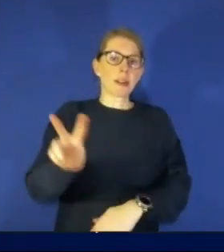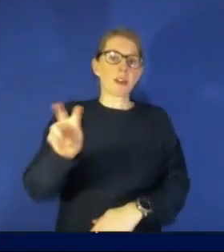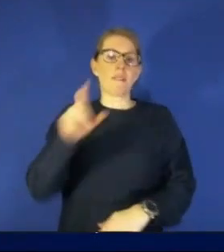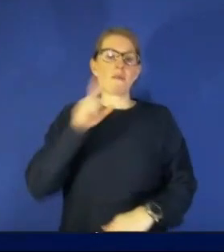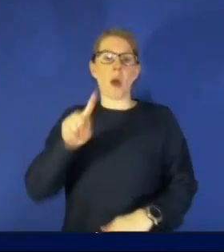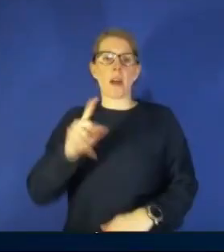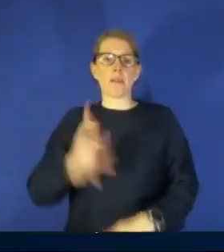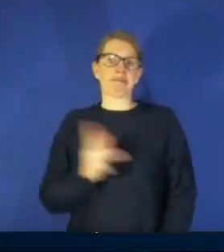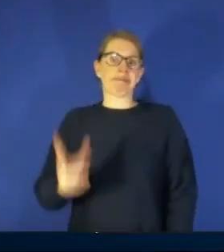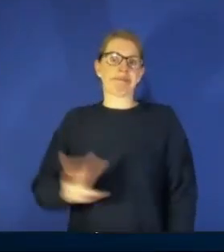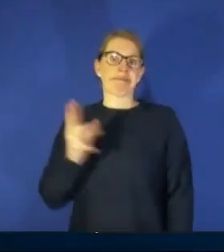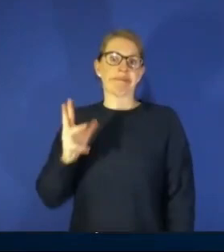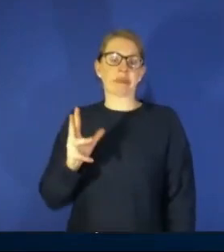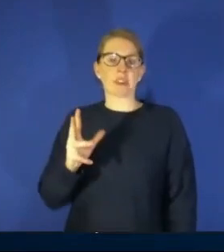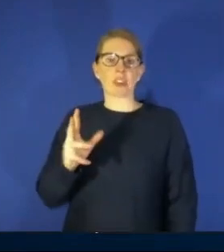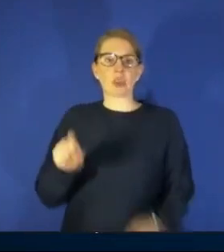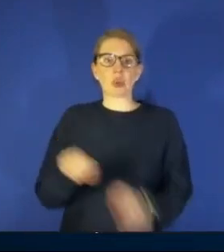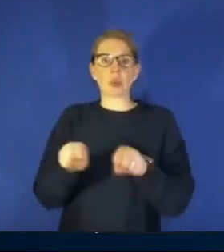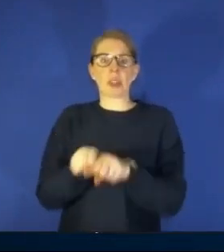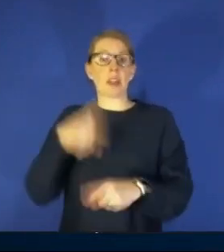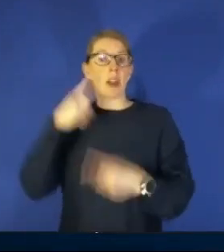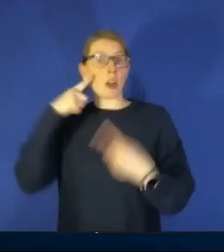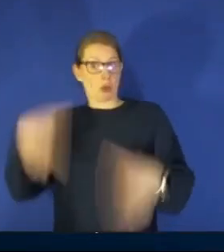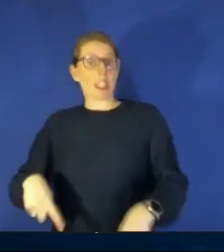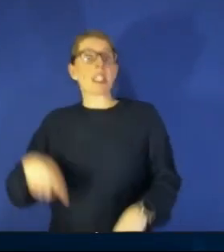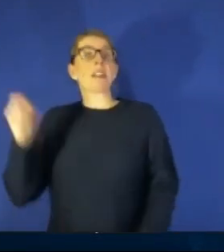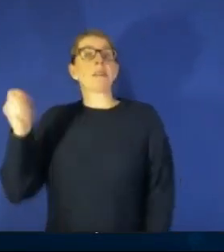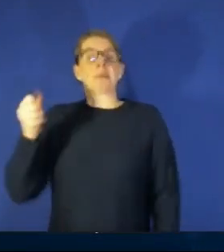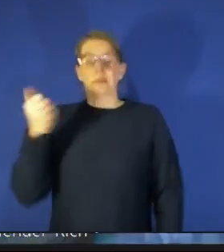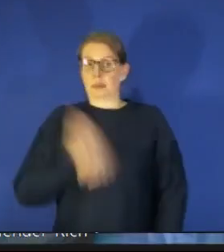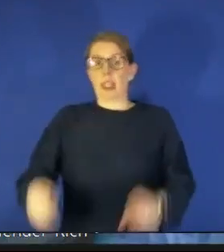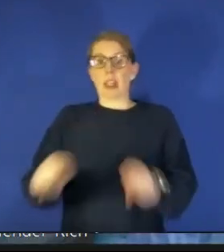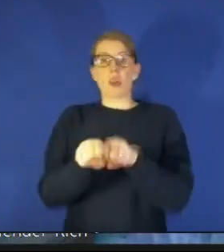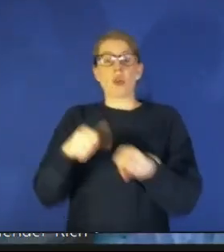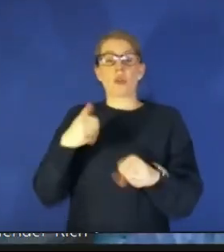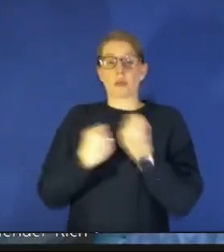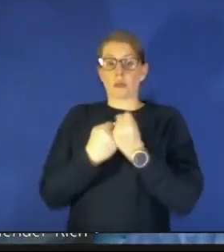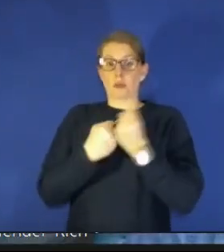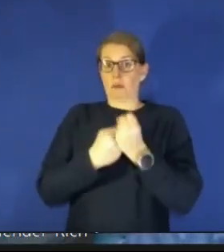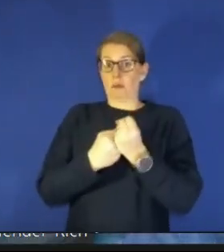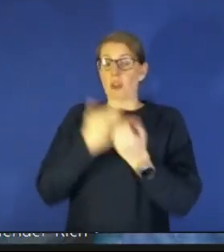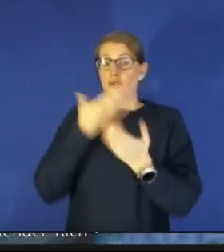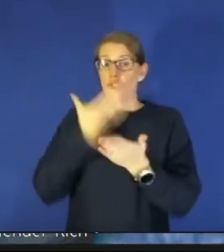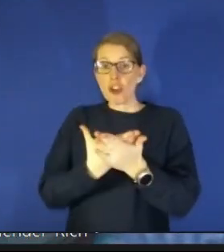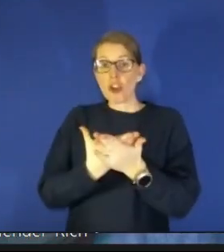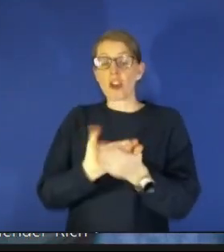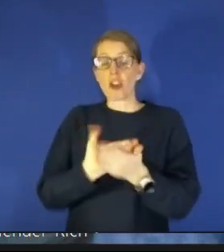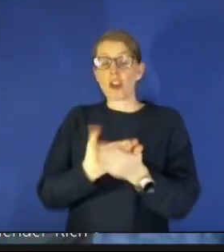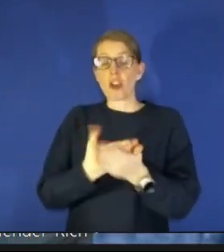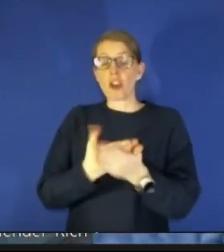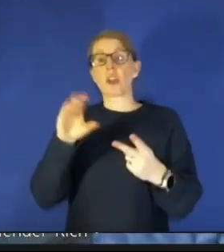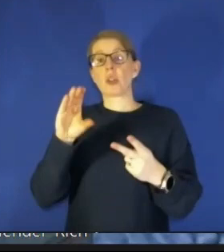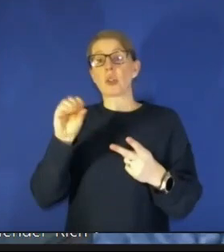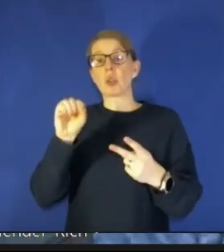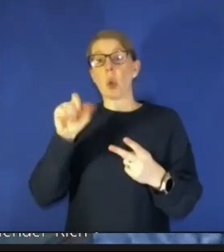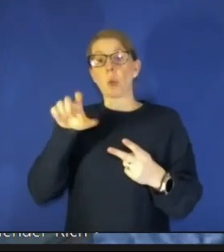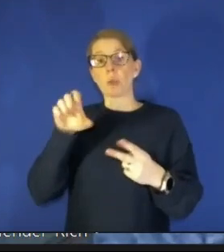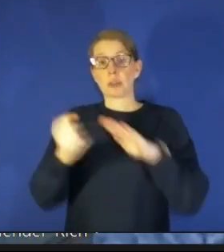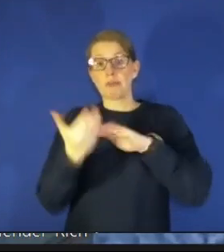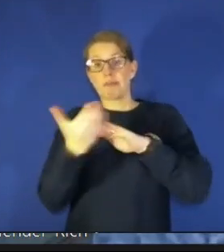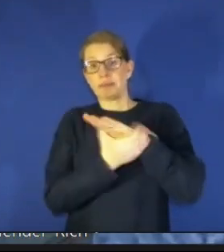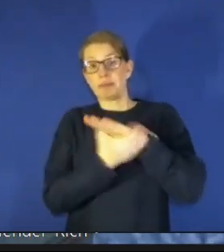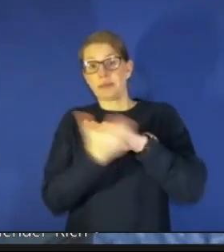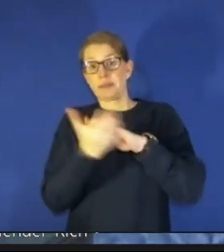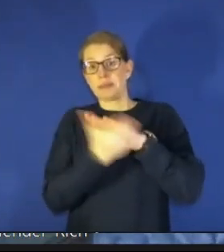Jess. No, I agree. Any shoes that have good support and good soles. And we always look at